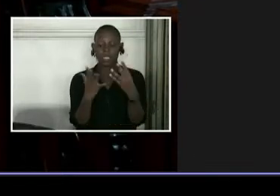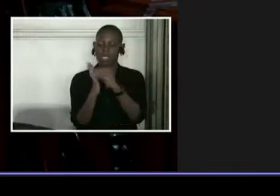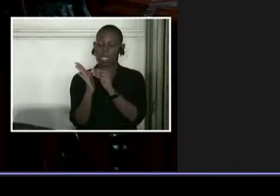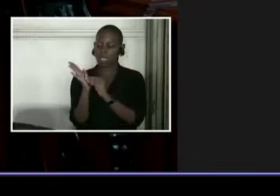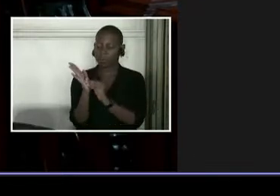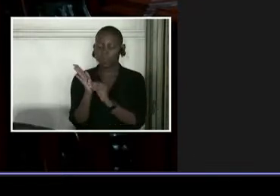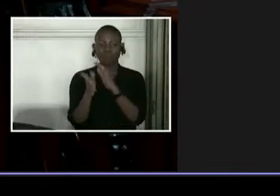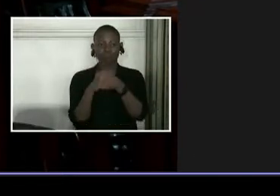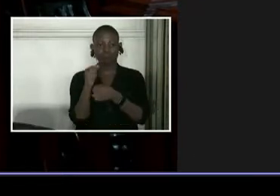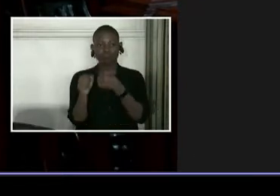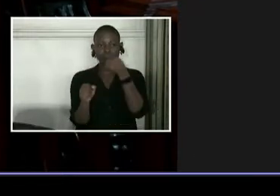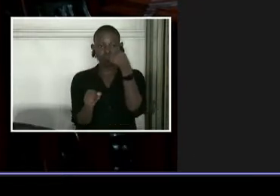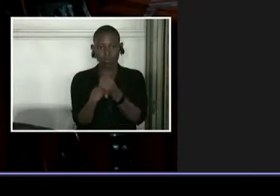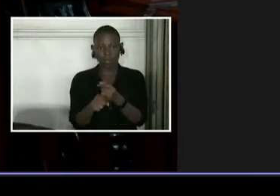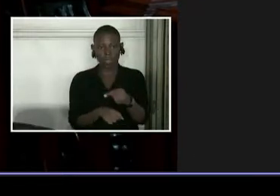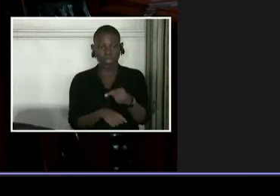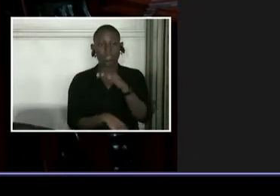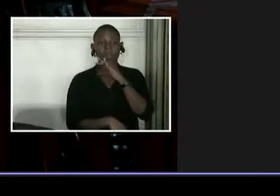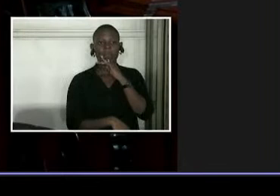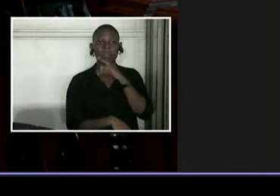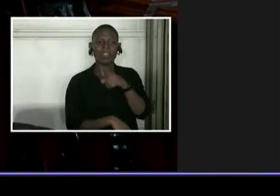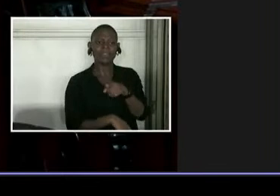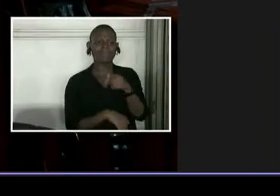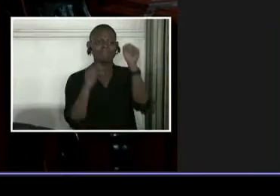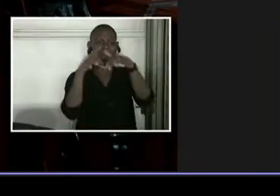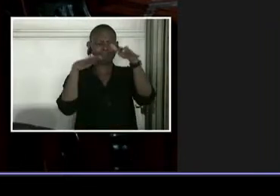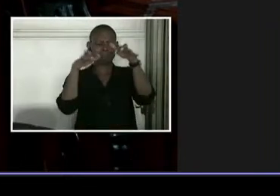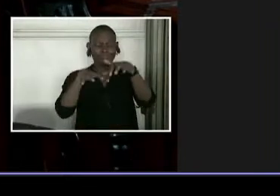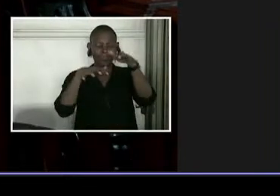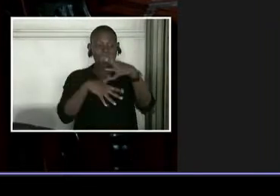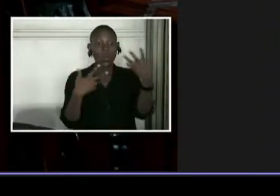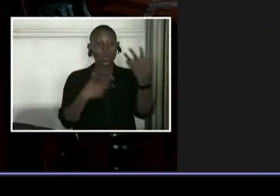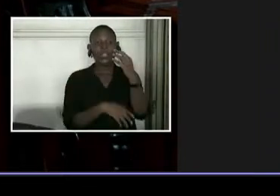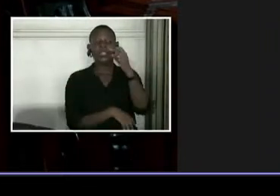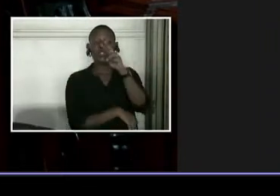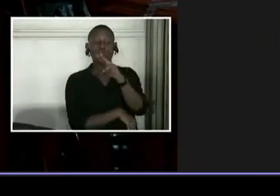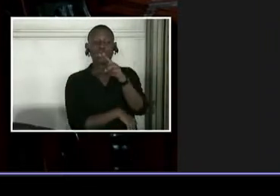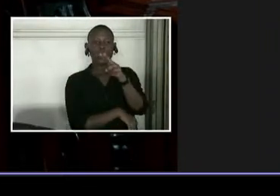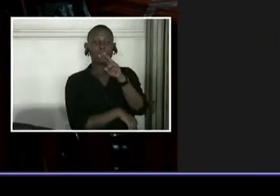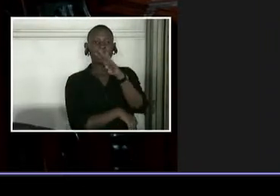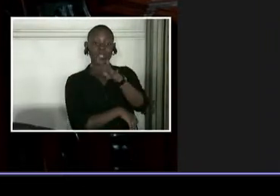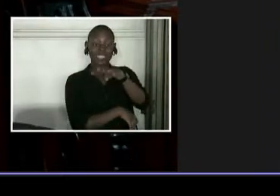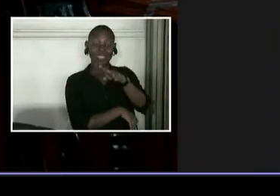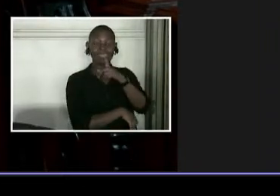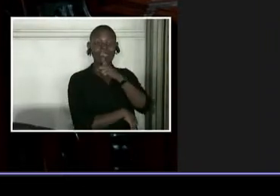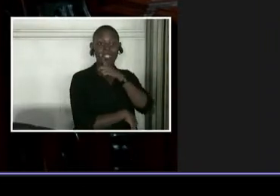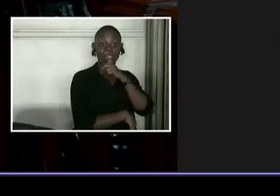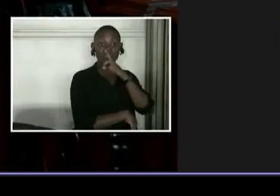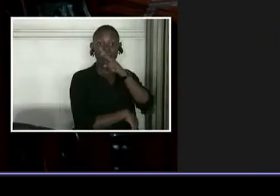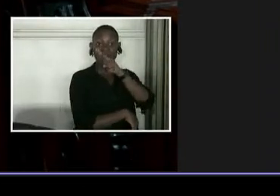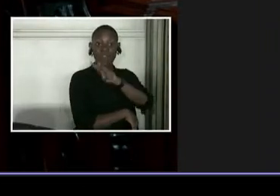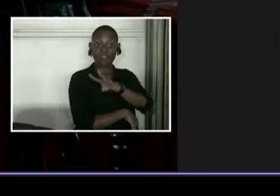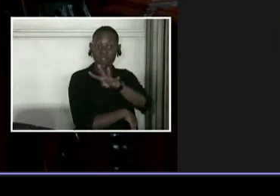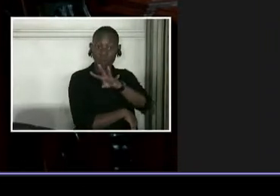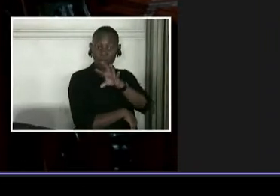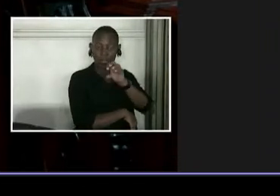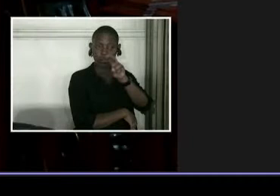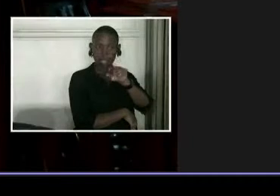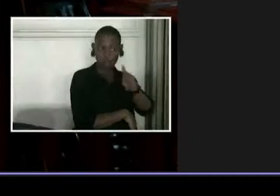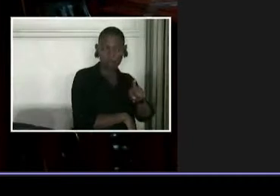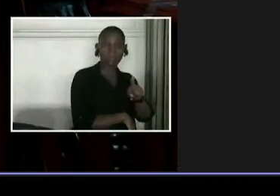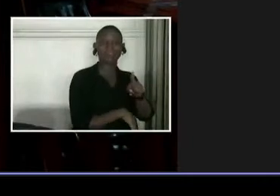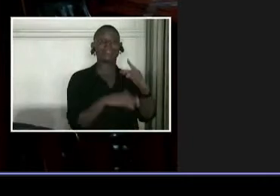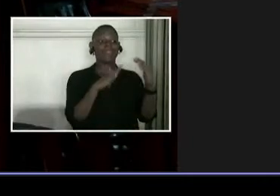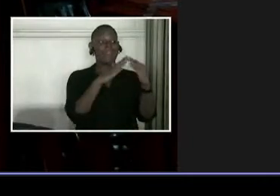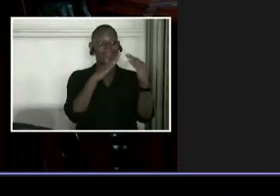January 2022. The storms affected 14,671 houses, either totally or partially destroyed, with the majority of